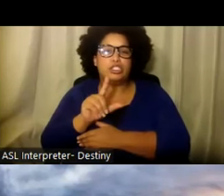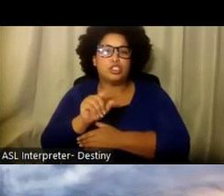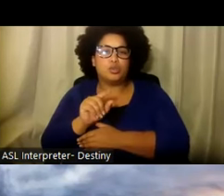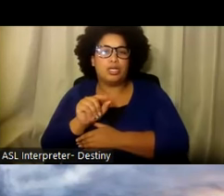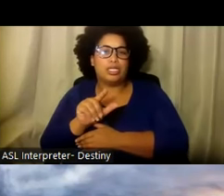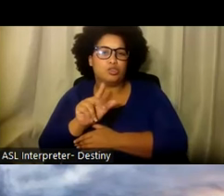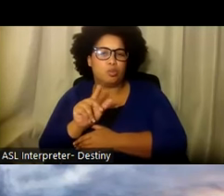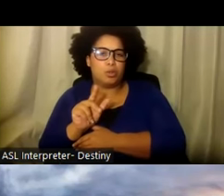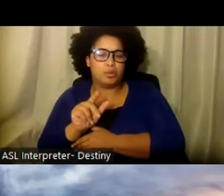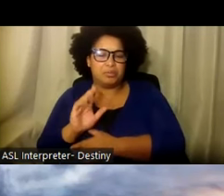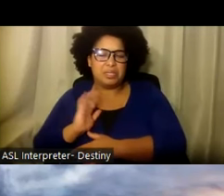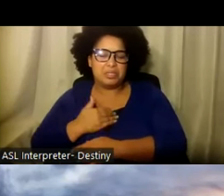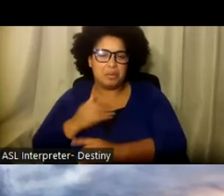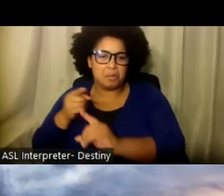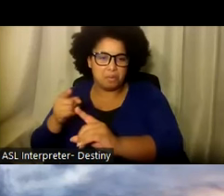2023. Next slide, please.